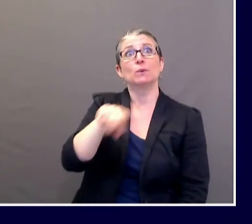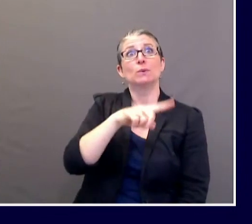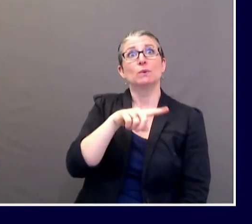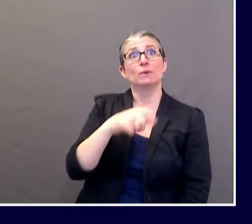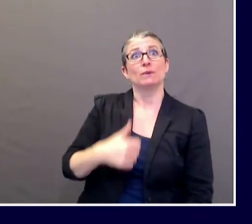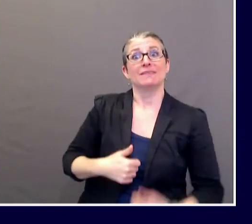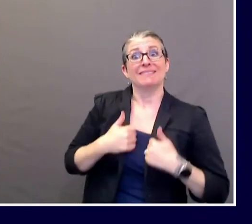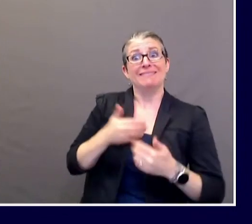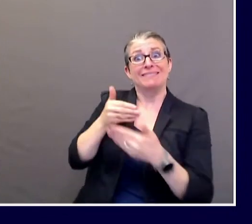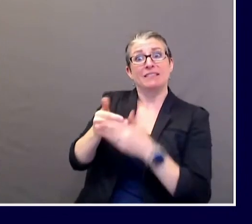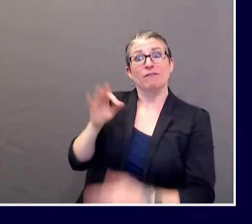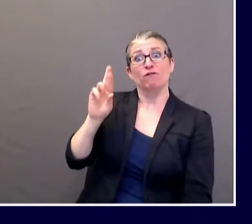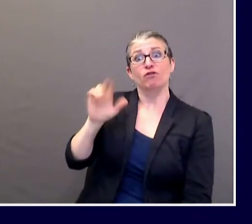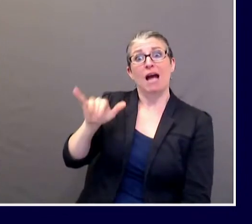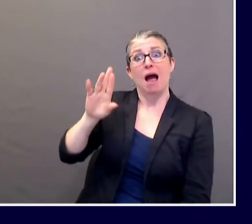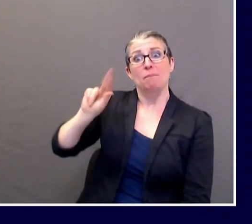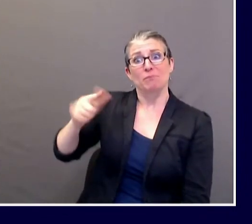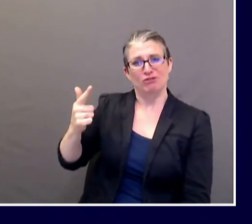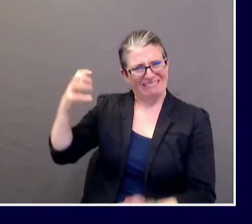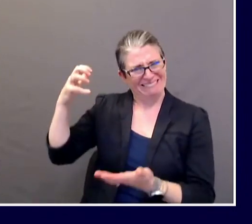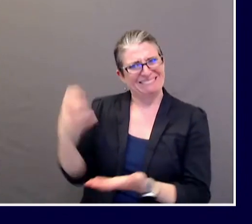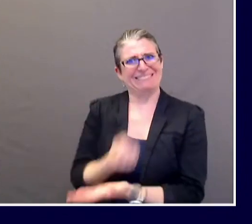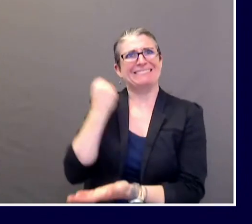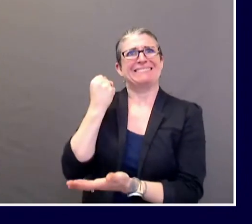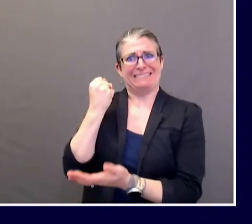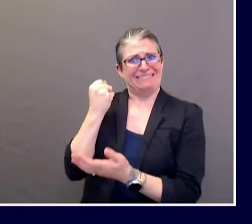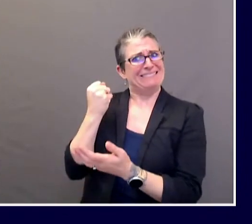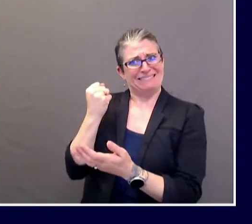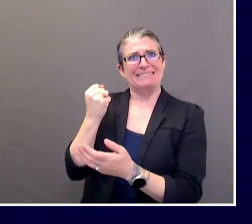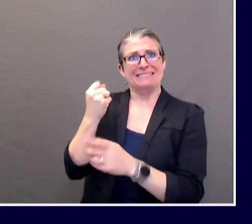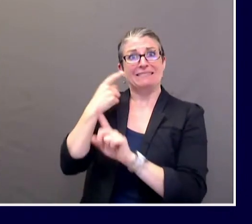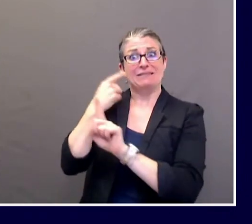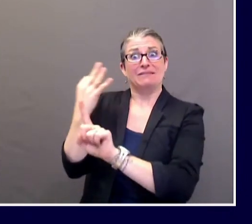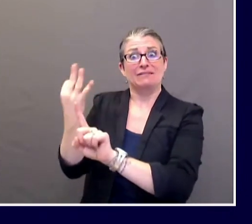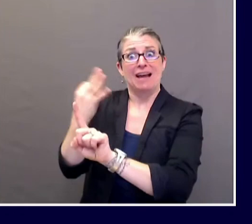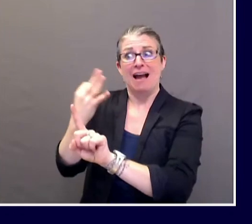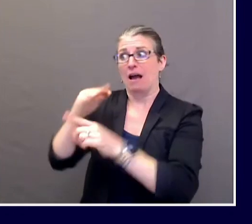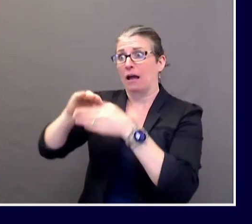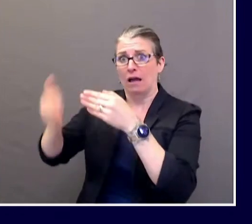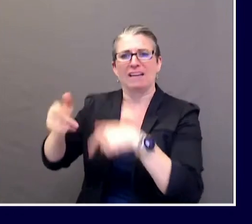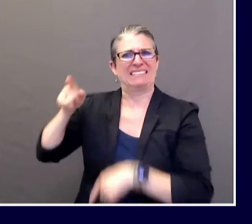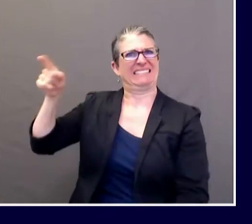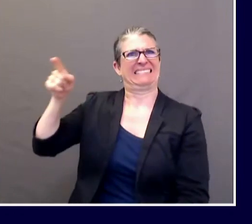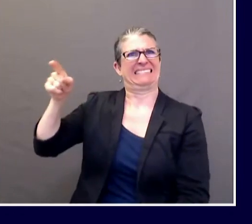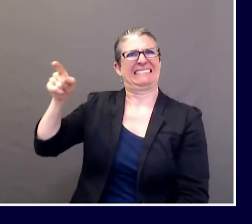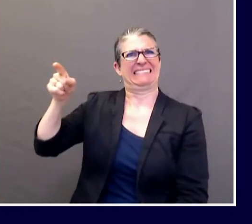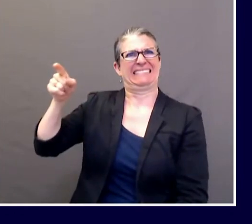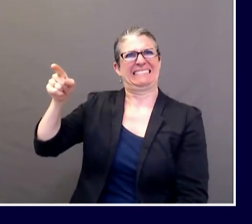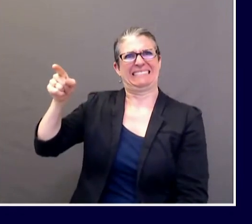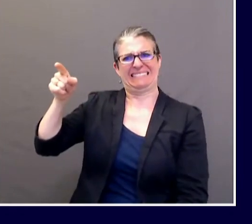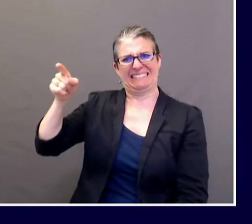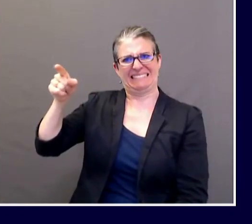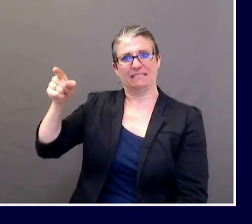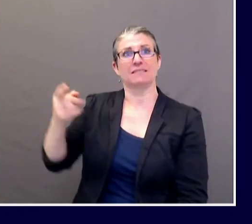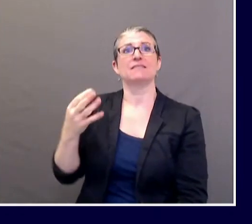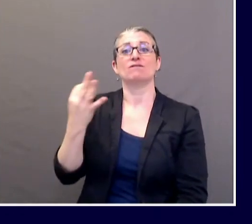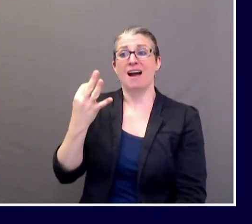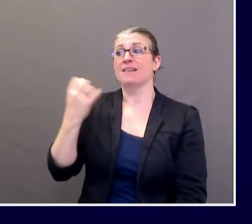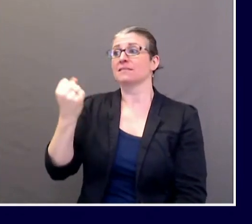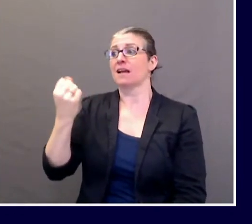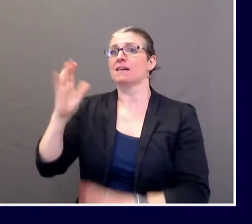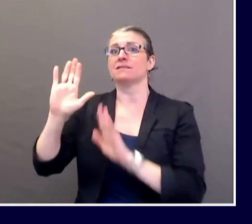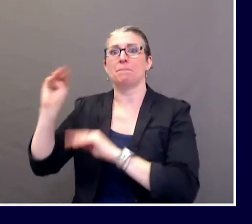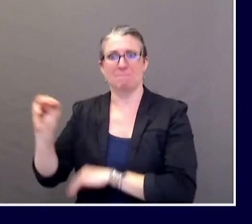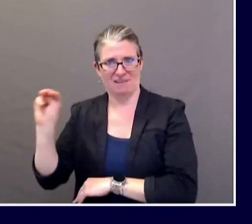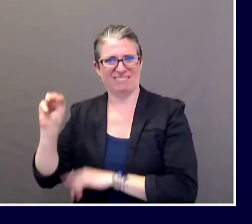Johnson one, that option will be available at the fairgrounds later this week and through into early next week. And